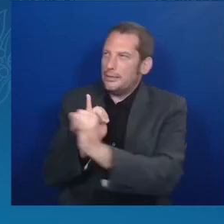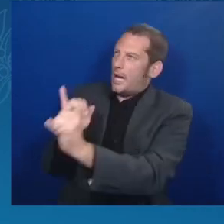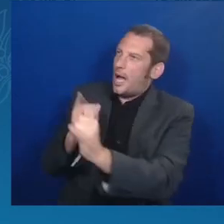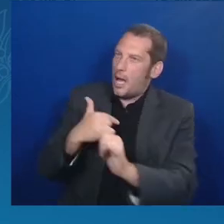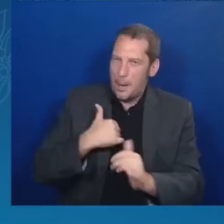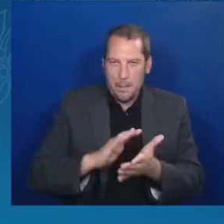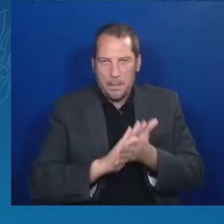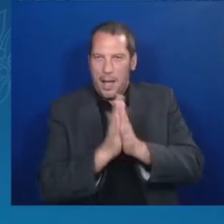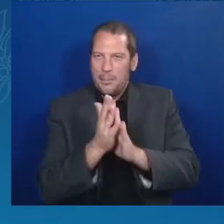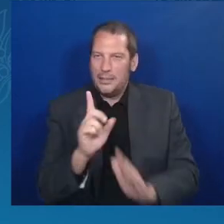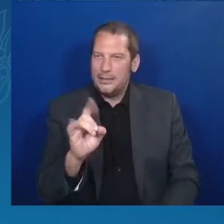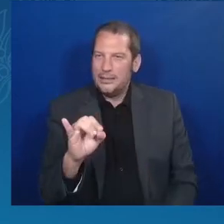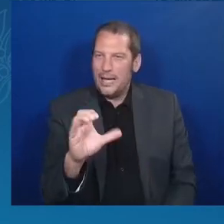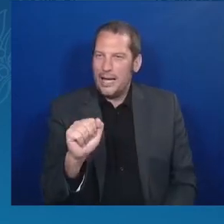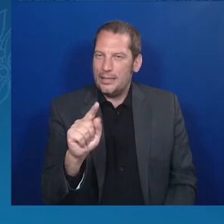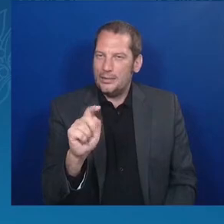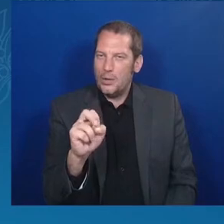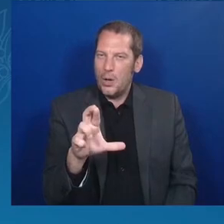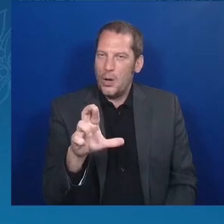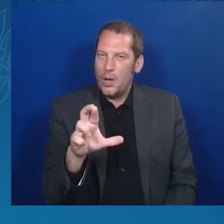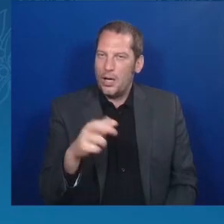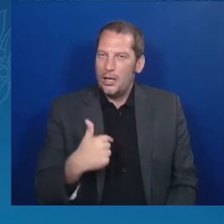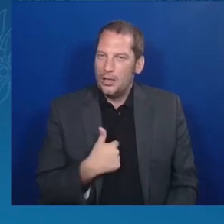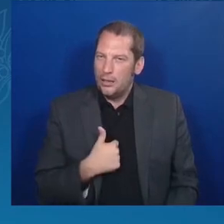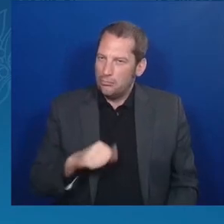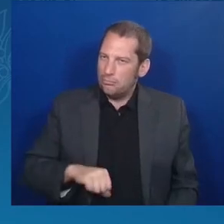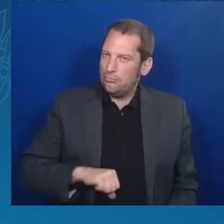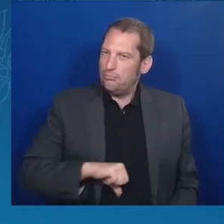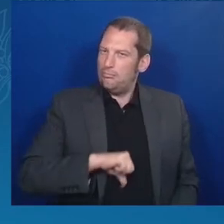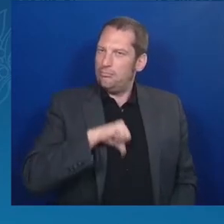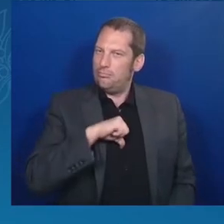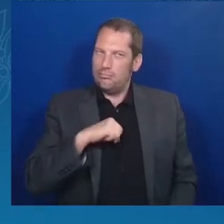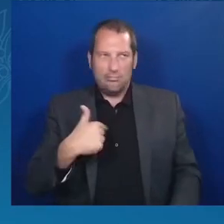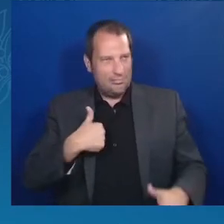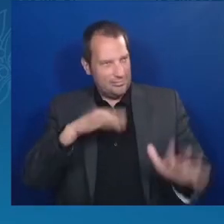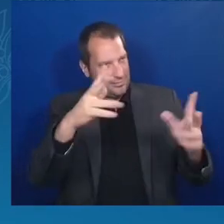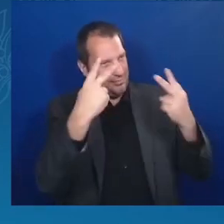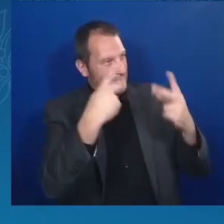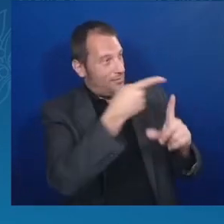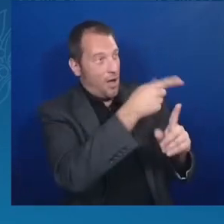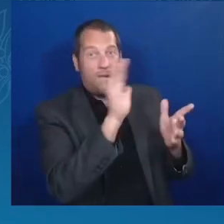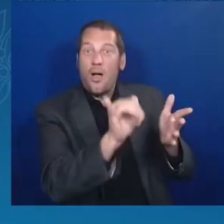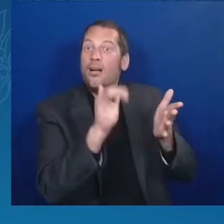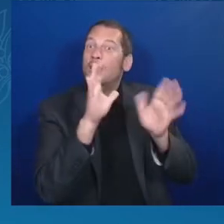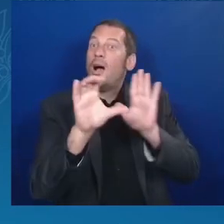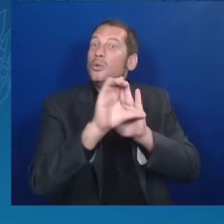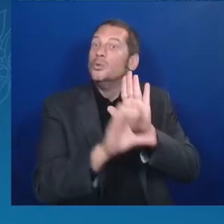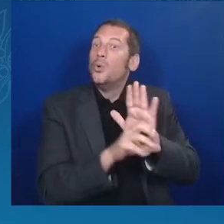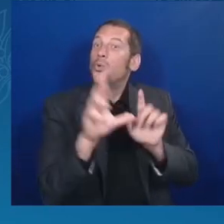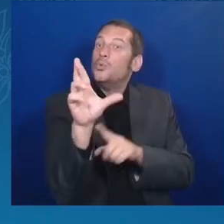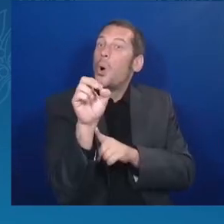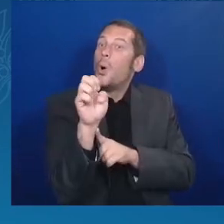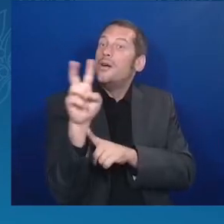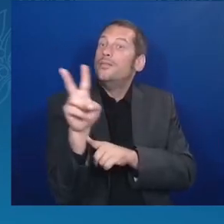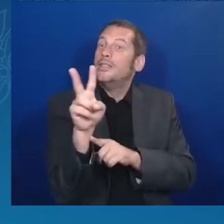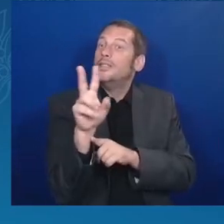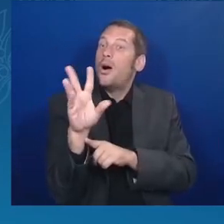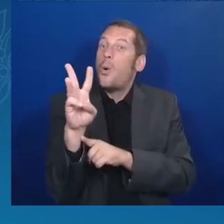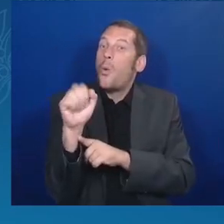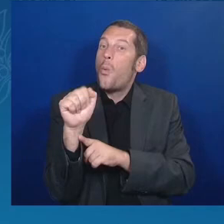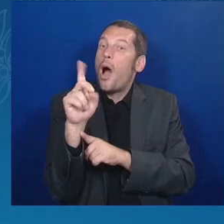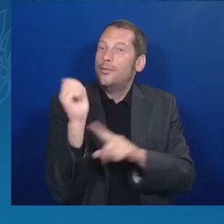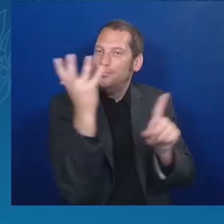Ro v Wade and taking taking Freedom of Choice from millions of women in